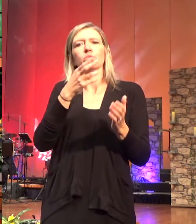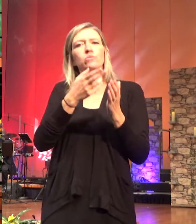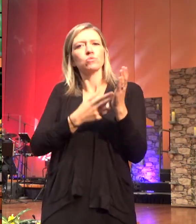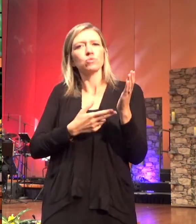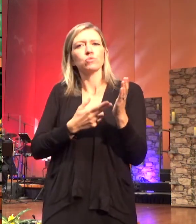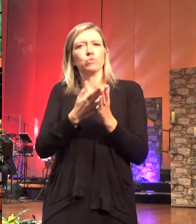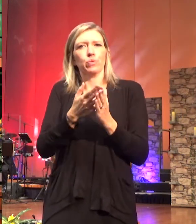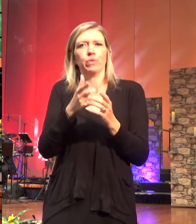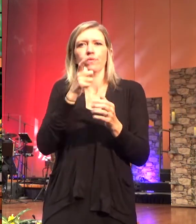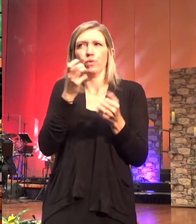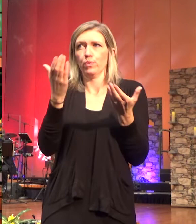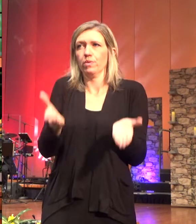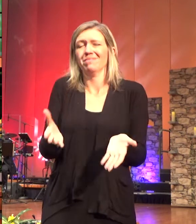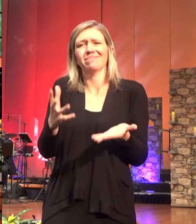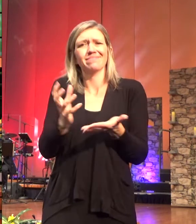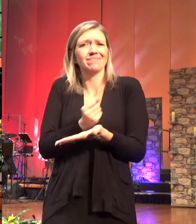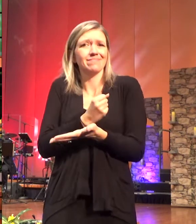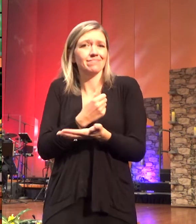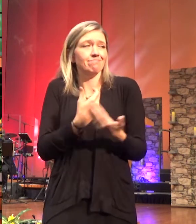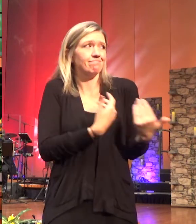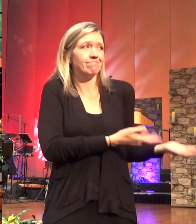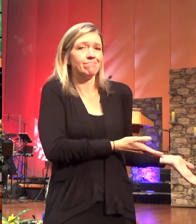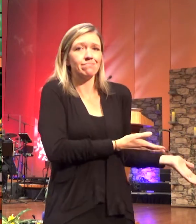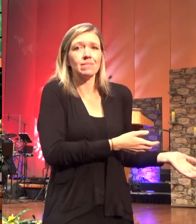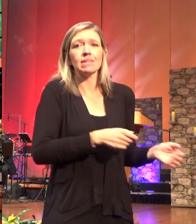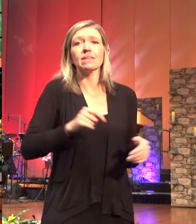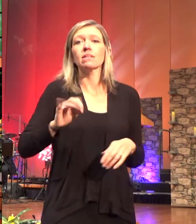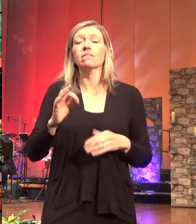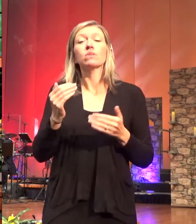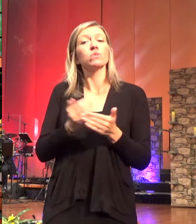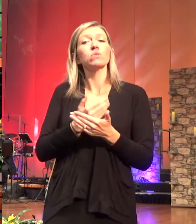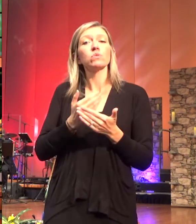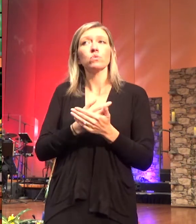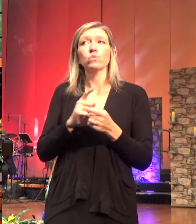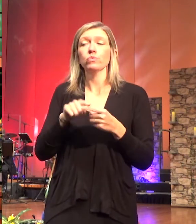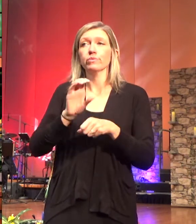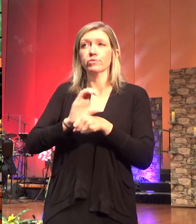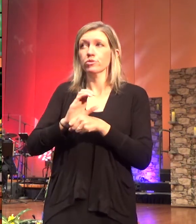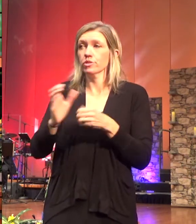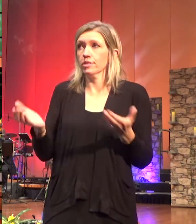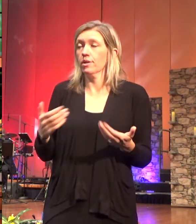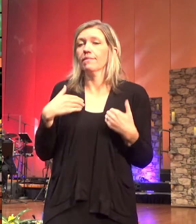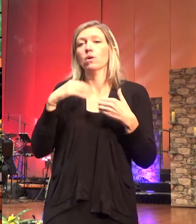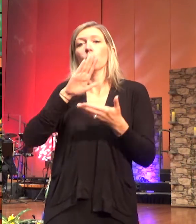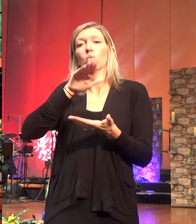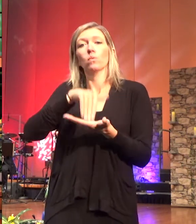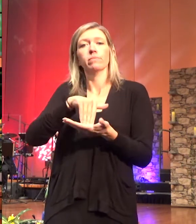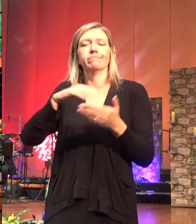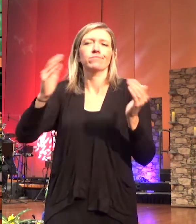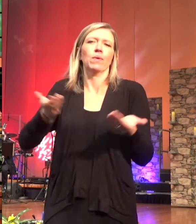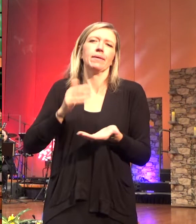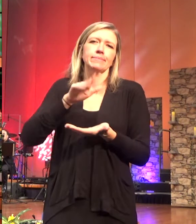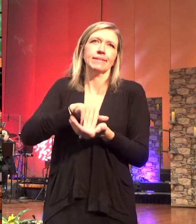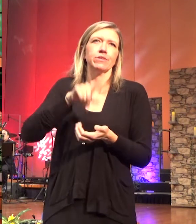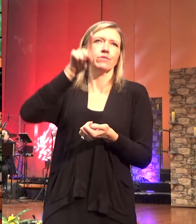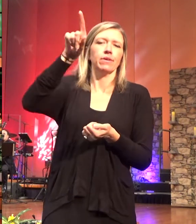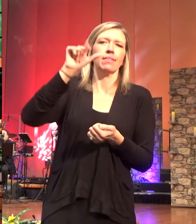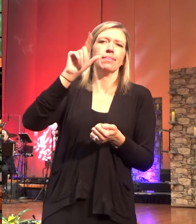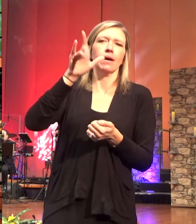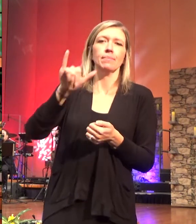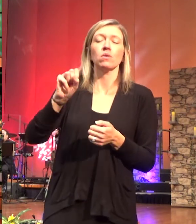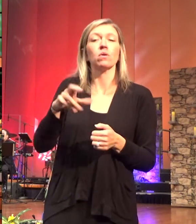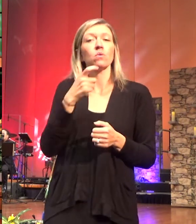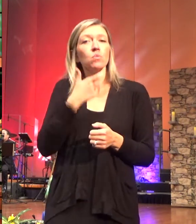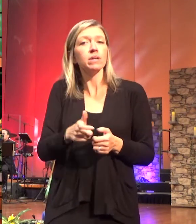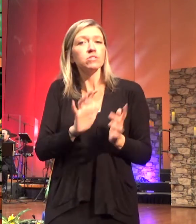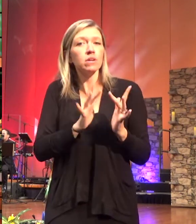are. What a wonderful thing to take advantage of. If you're new to our church here, we have a welcome center in the middle of the lobby, or if you're watching online,